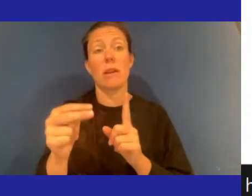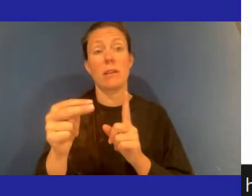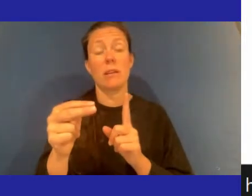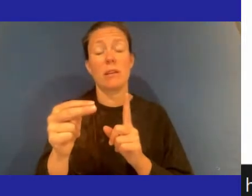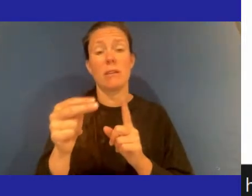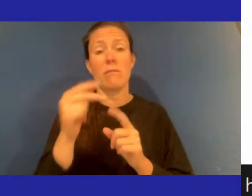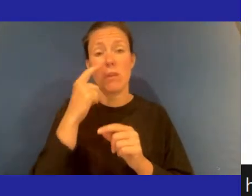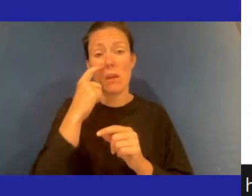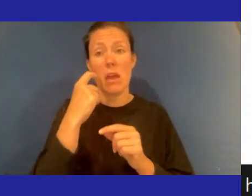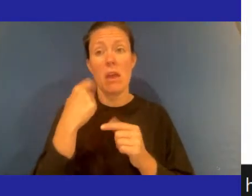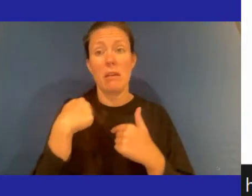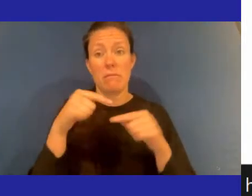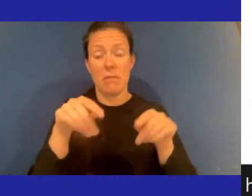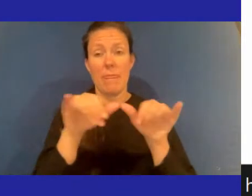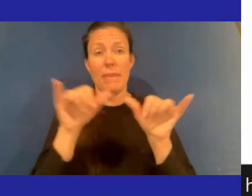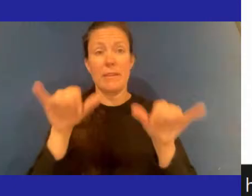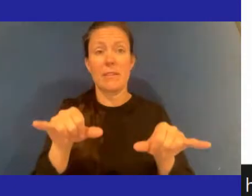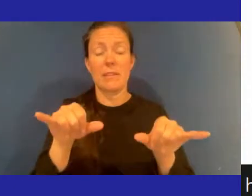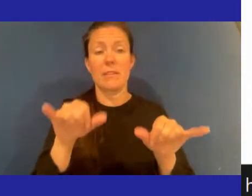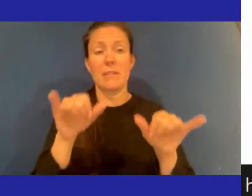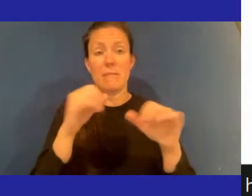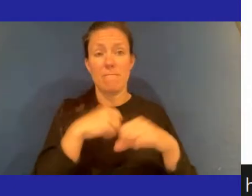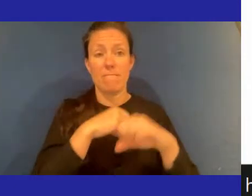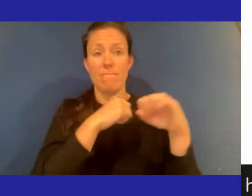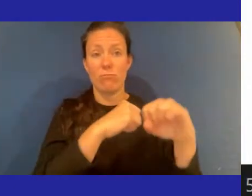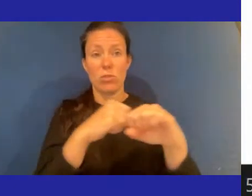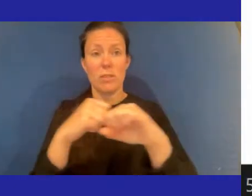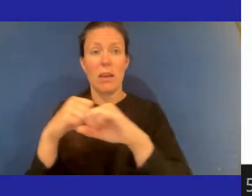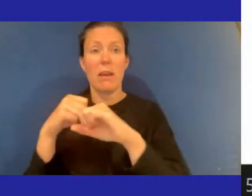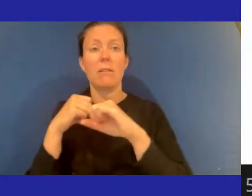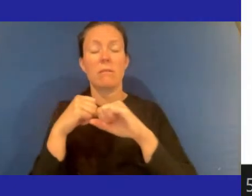as a system, protect all